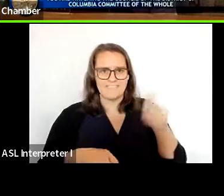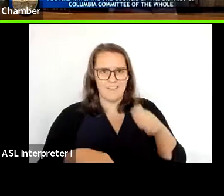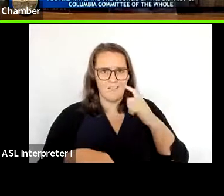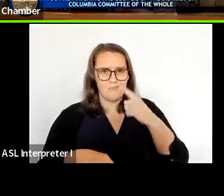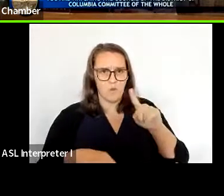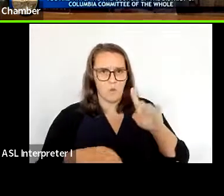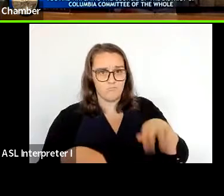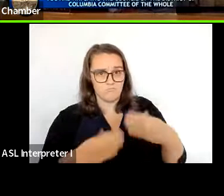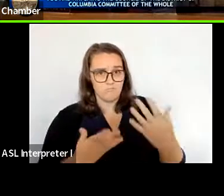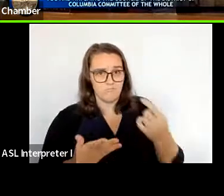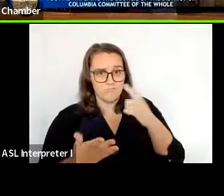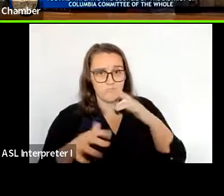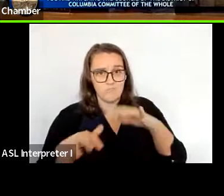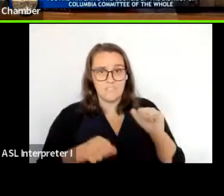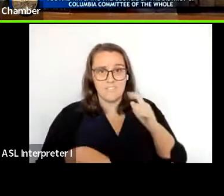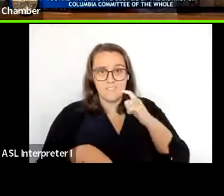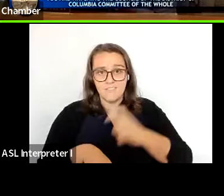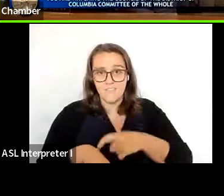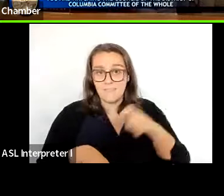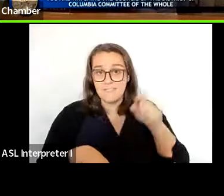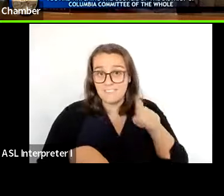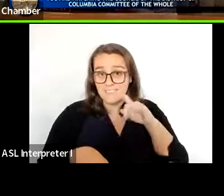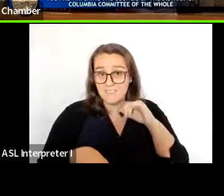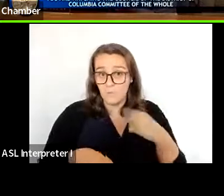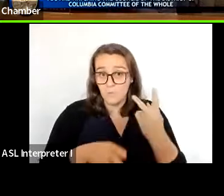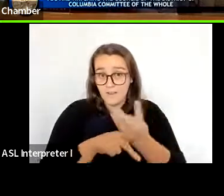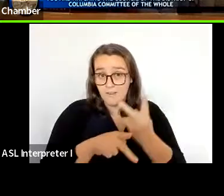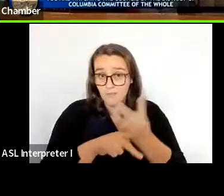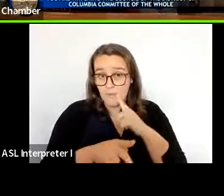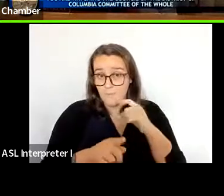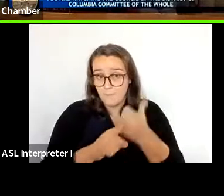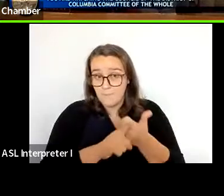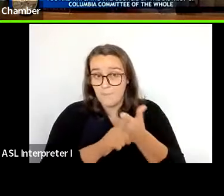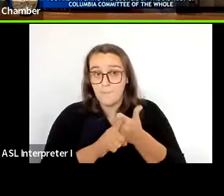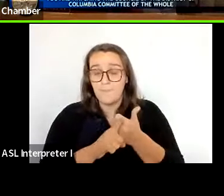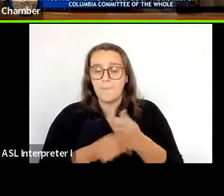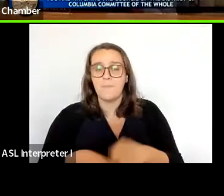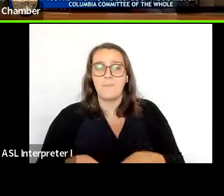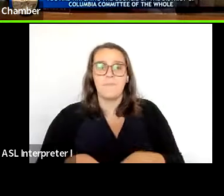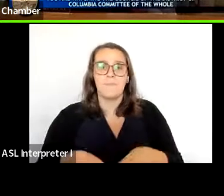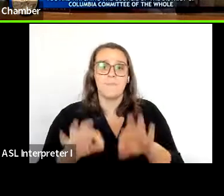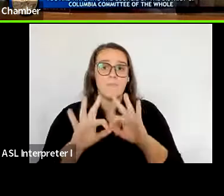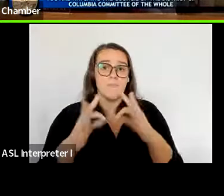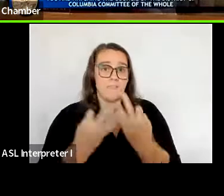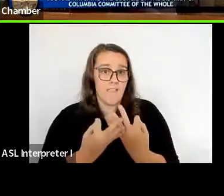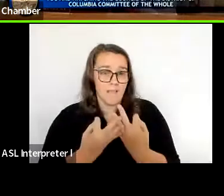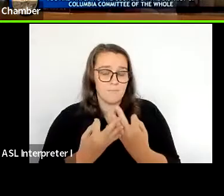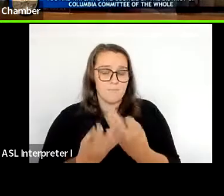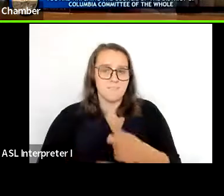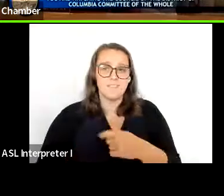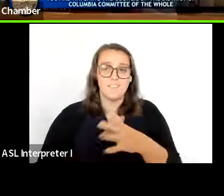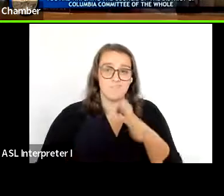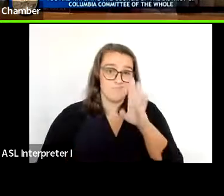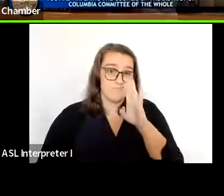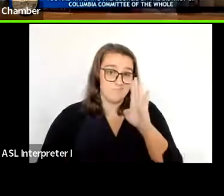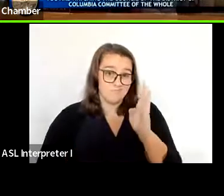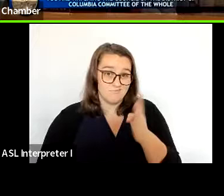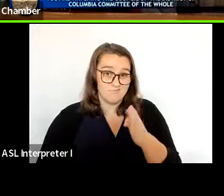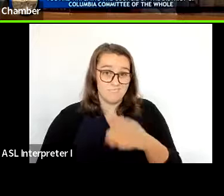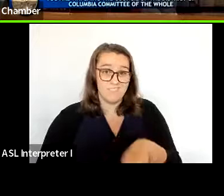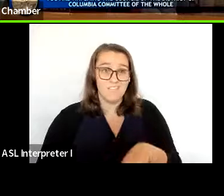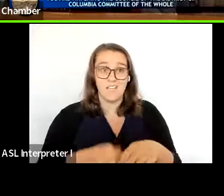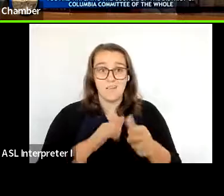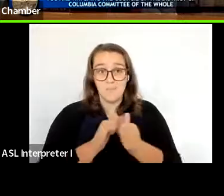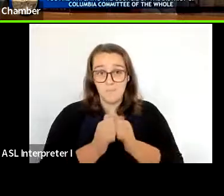leave time they need to care for themselves and their families, and also, frankly, to compete